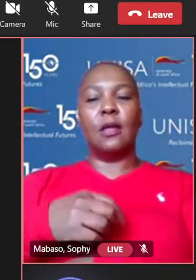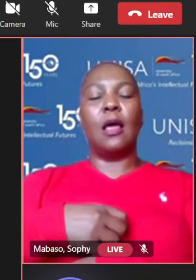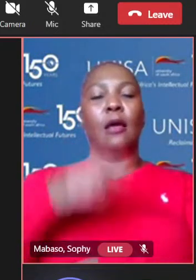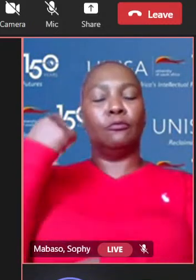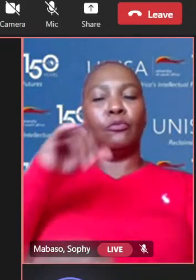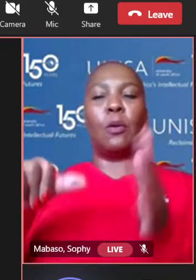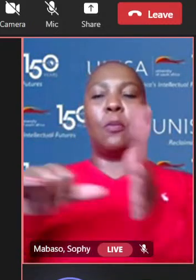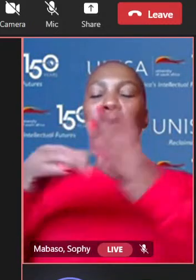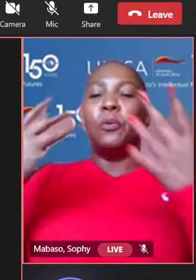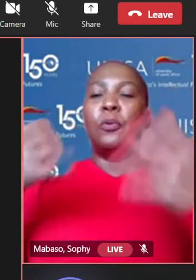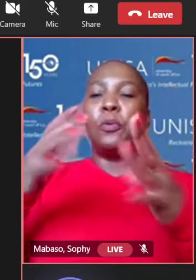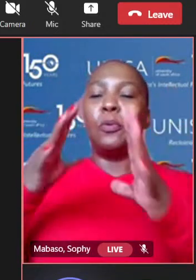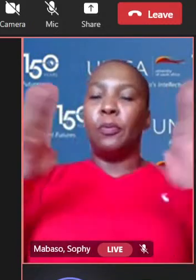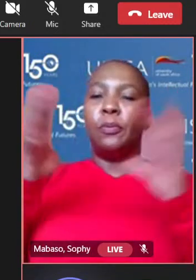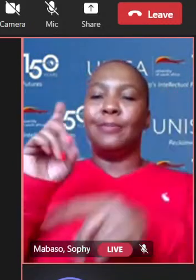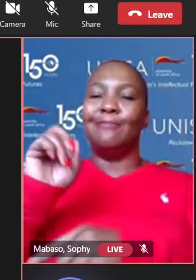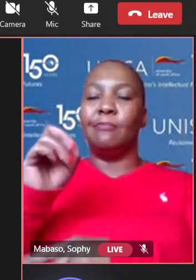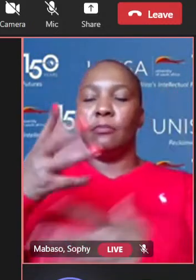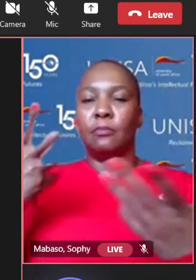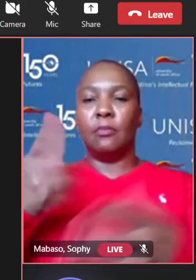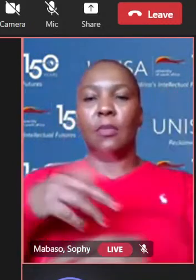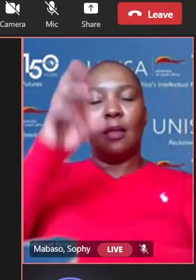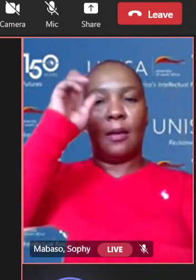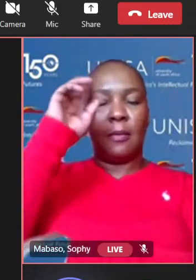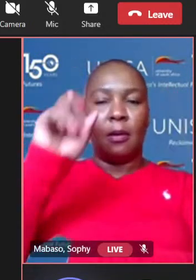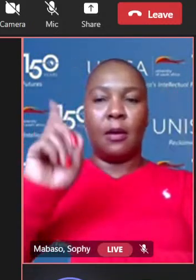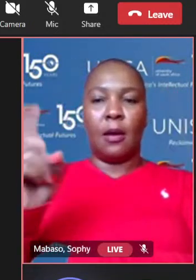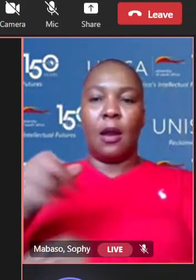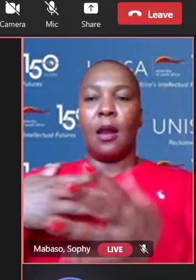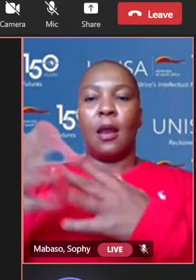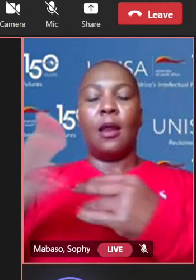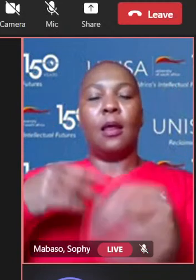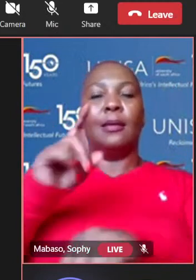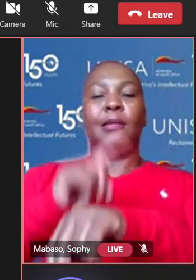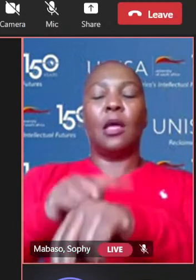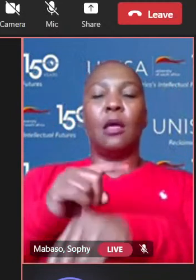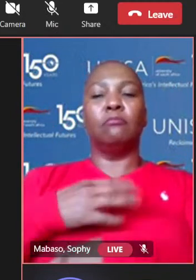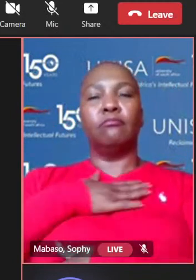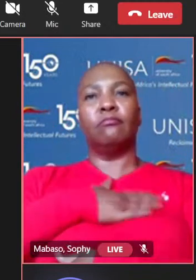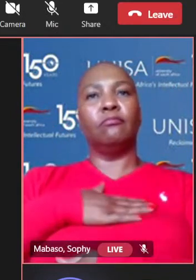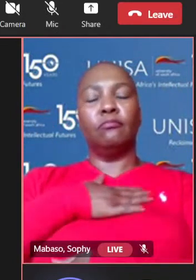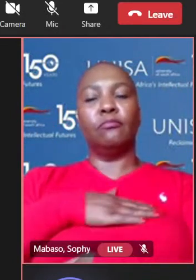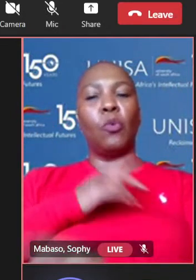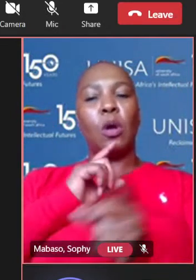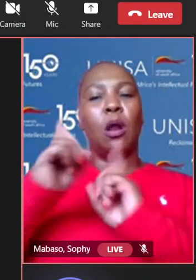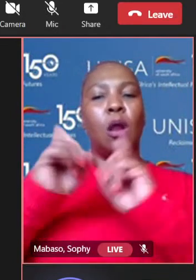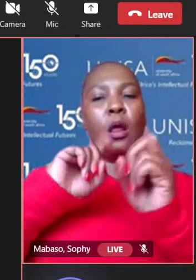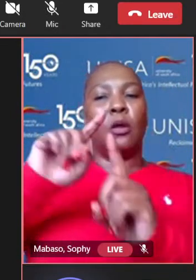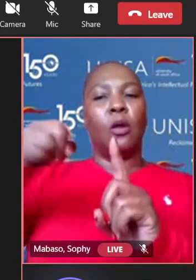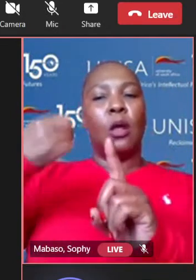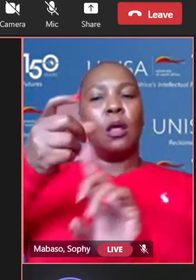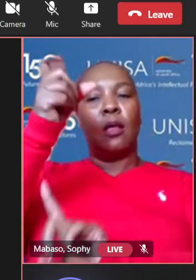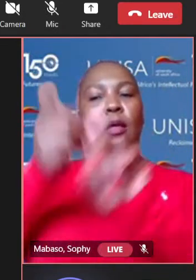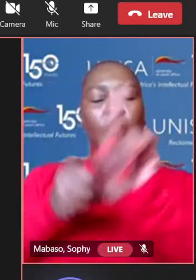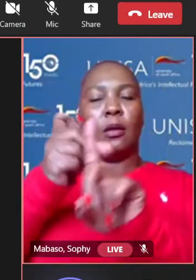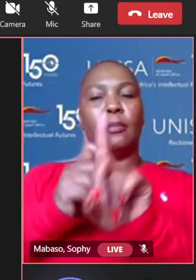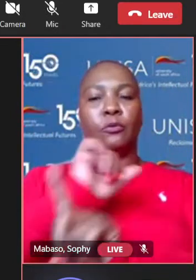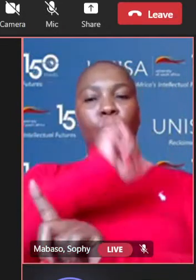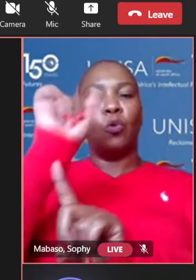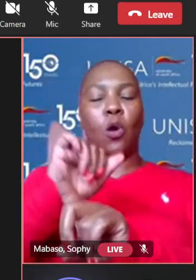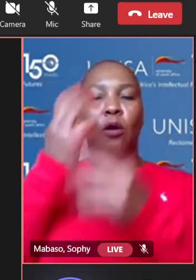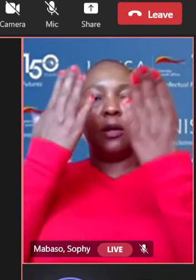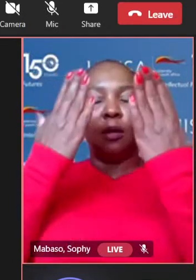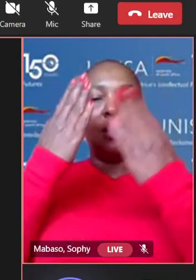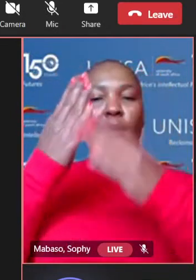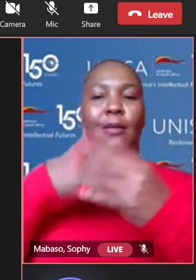thing to really remember is that anytime when you feel like you need to talk to somebody about your studies, about any